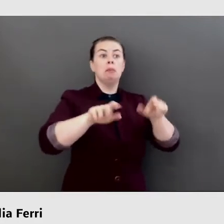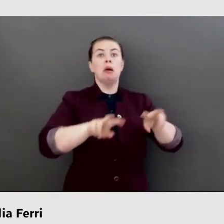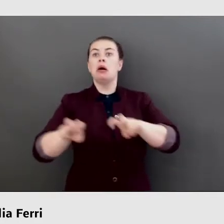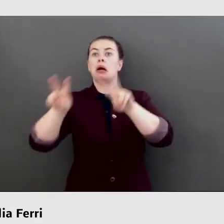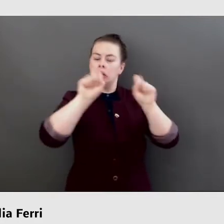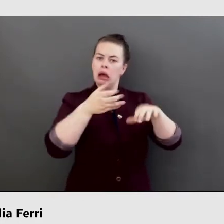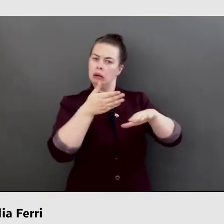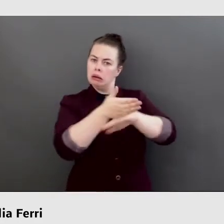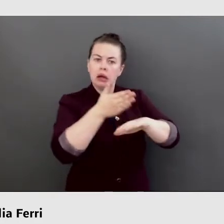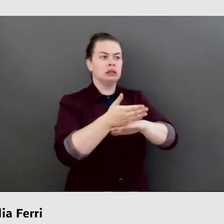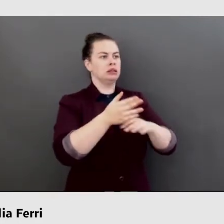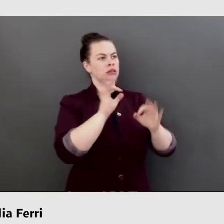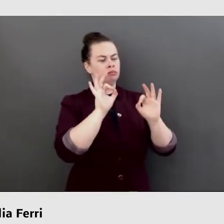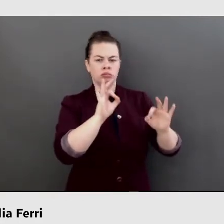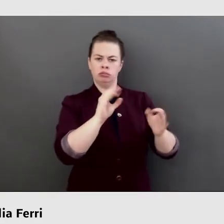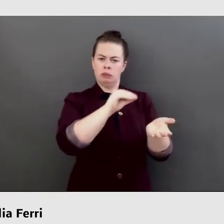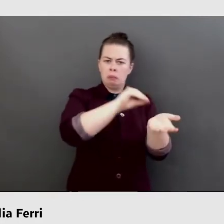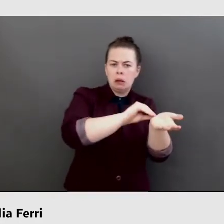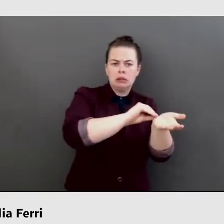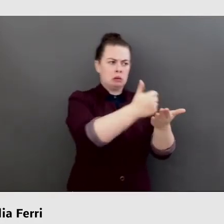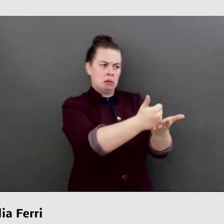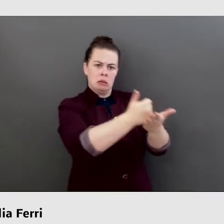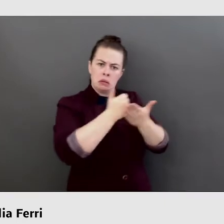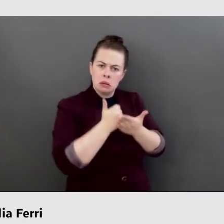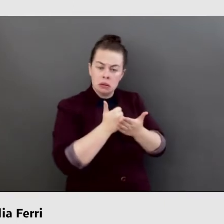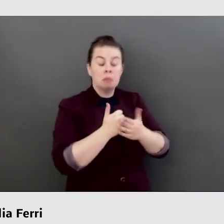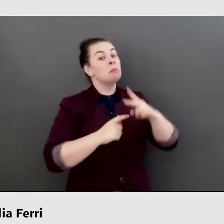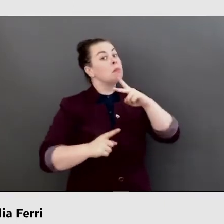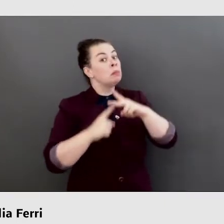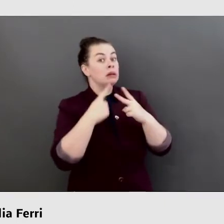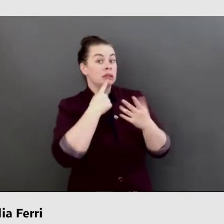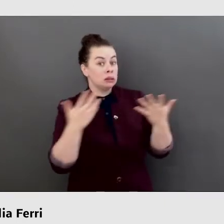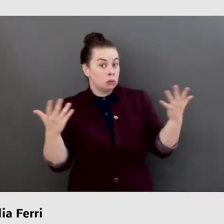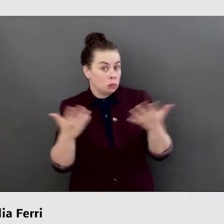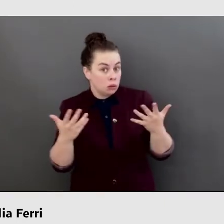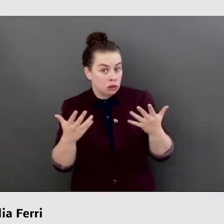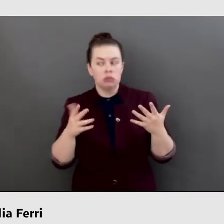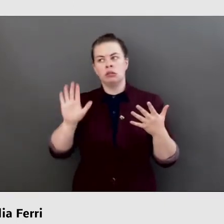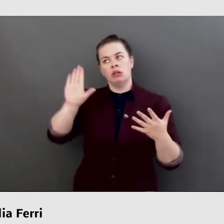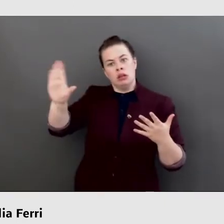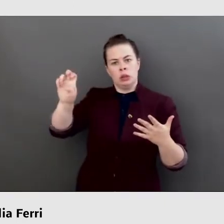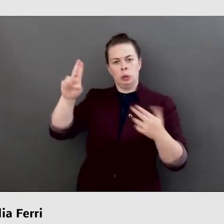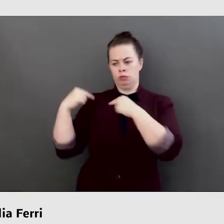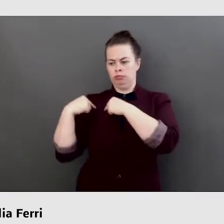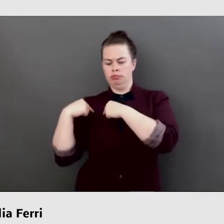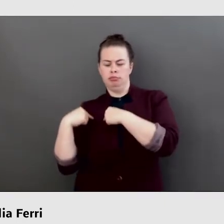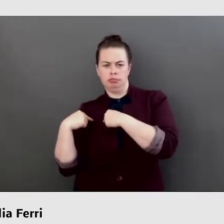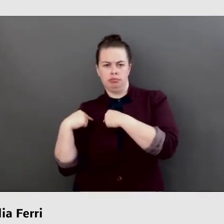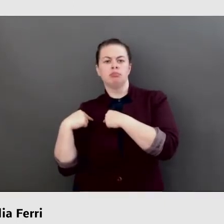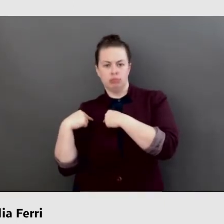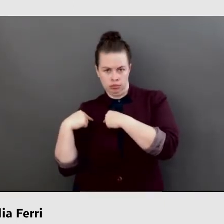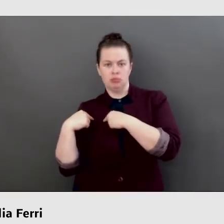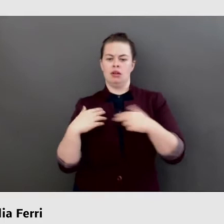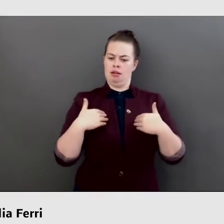health care and right to benefit from medical treatment, but also states that a high level of human